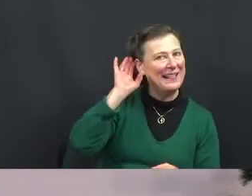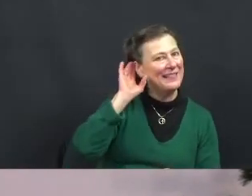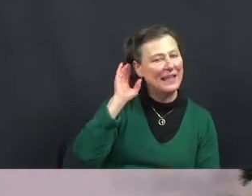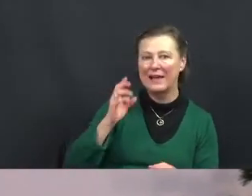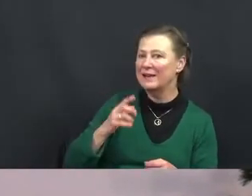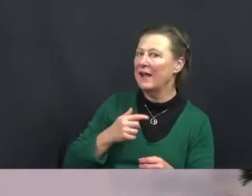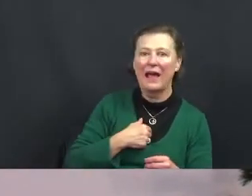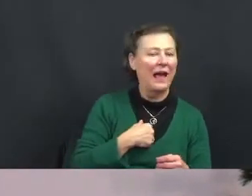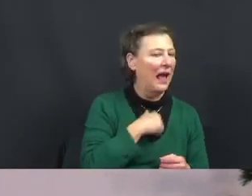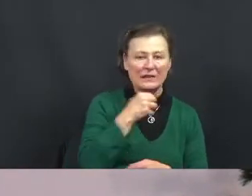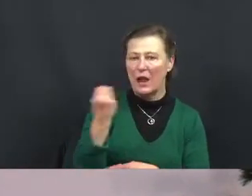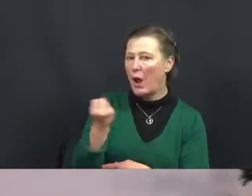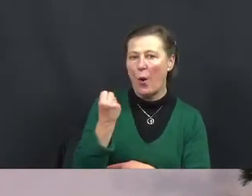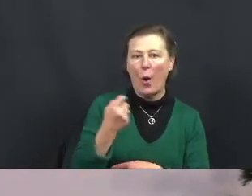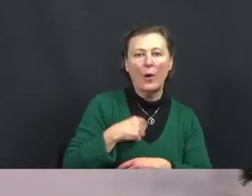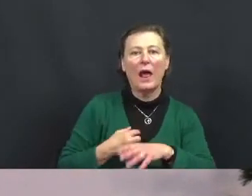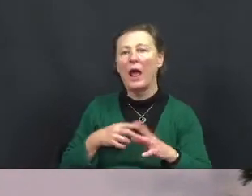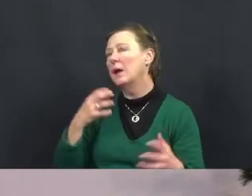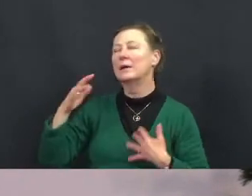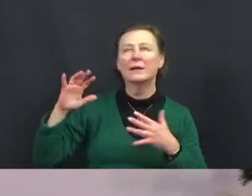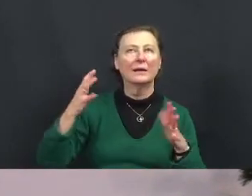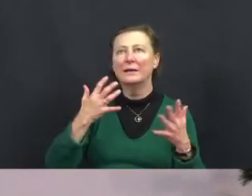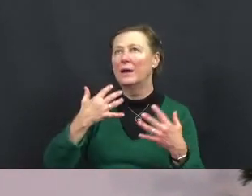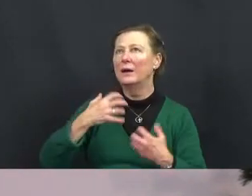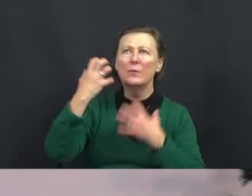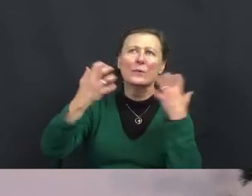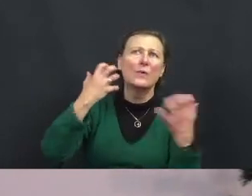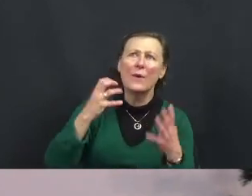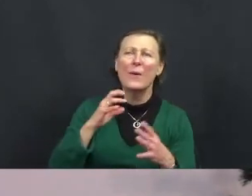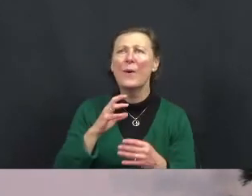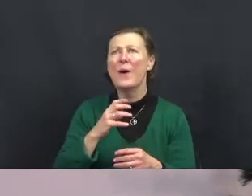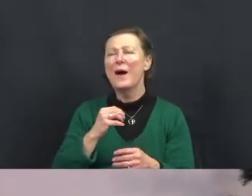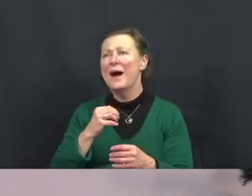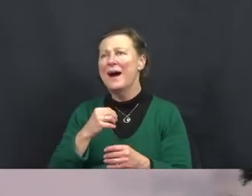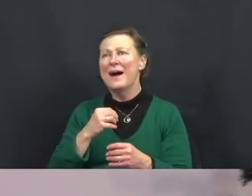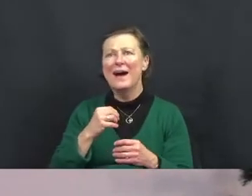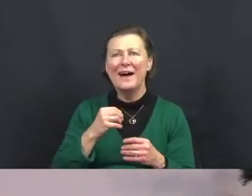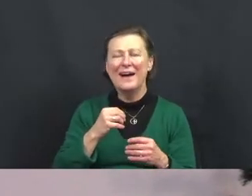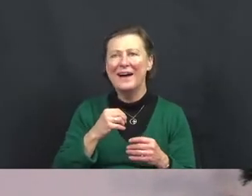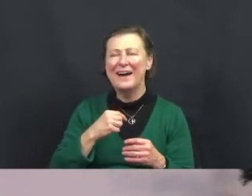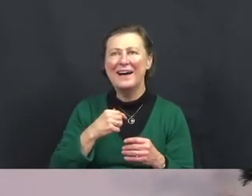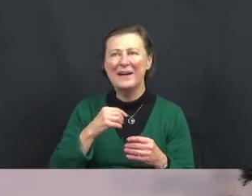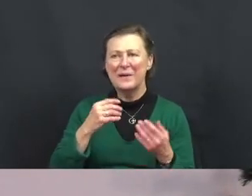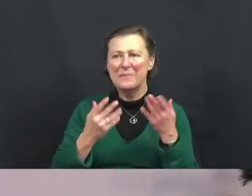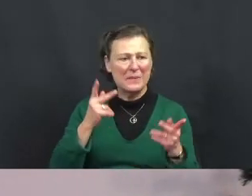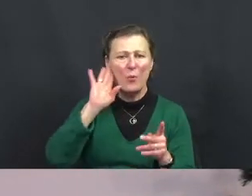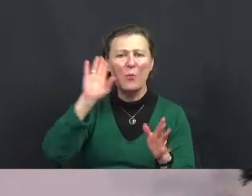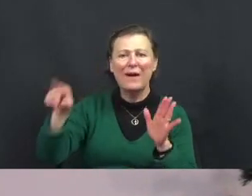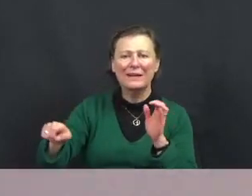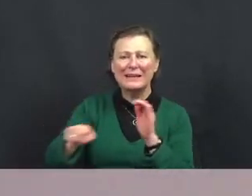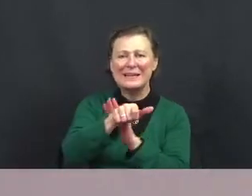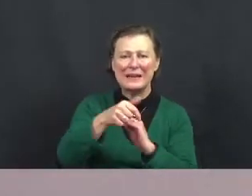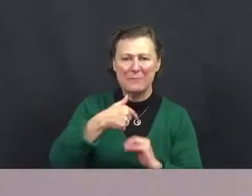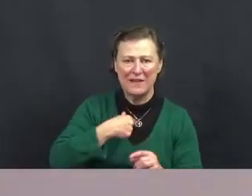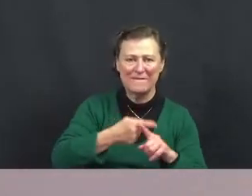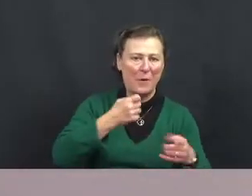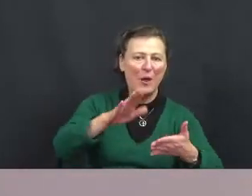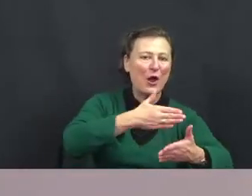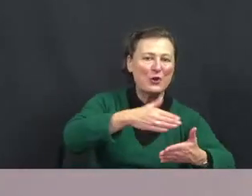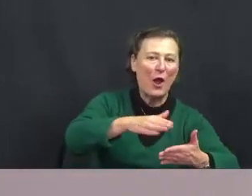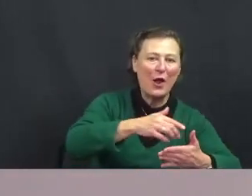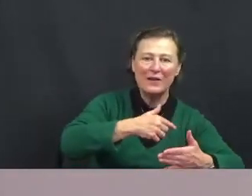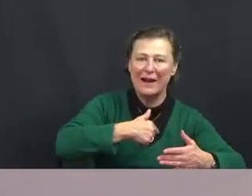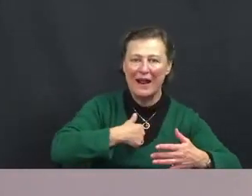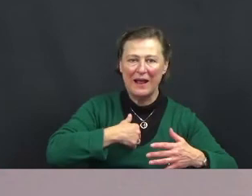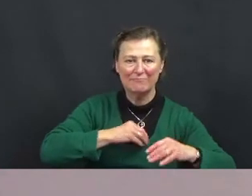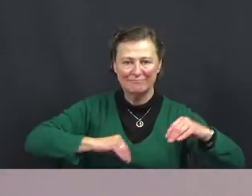writhing, ecstatic, moaning, air-conducting sight to behold. I would have been kicked out of any concert hall. But I felt no